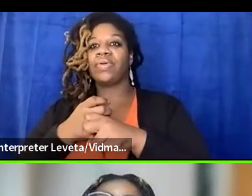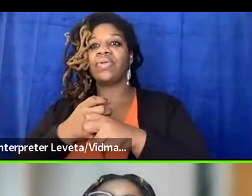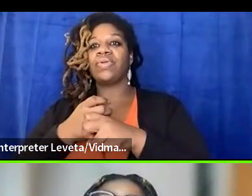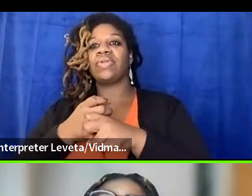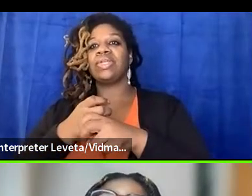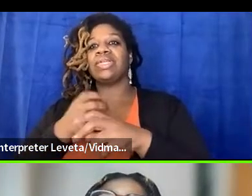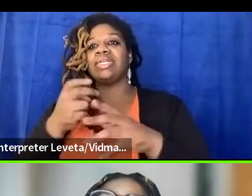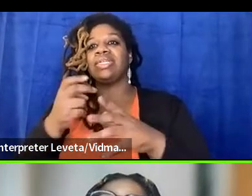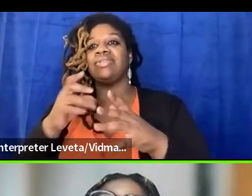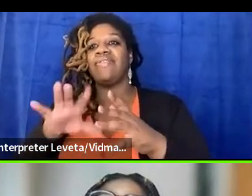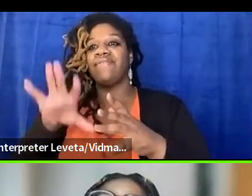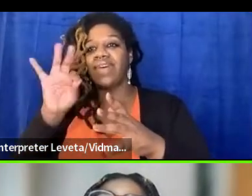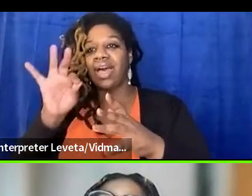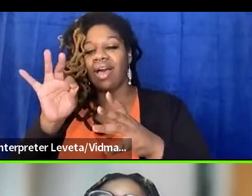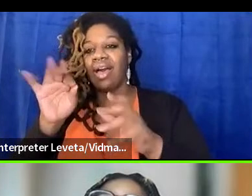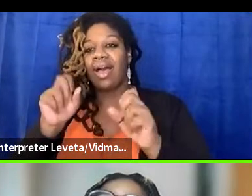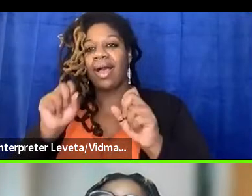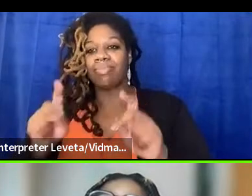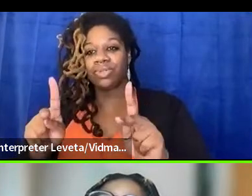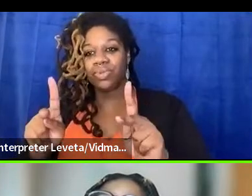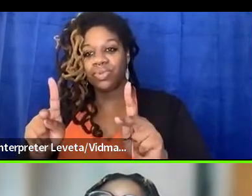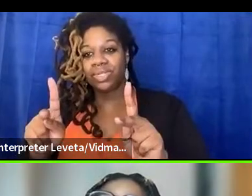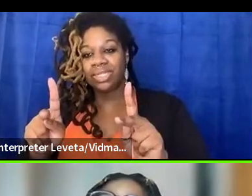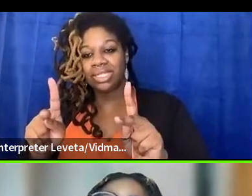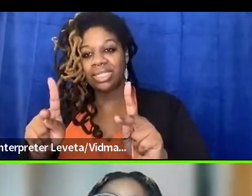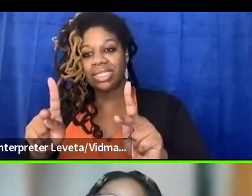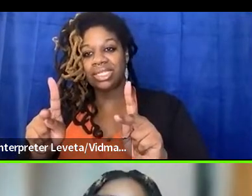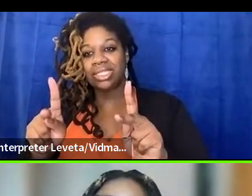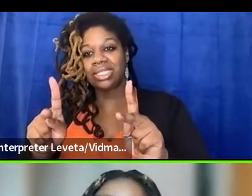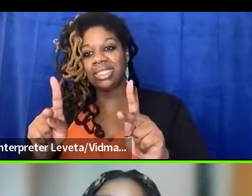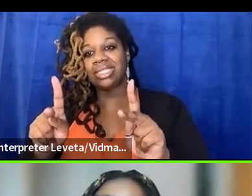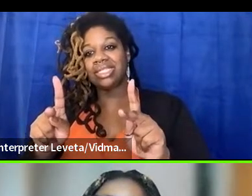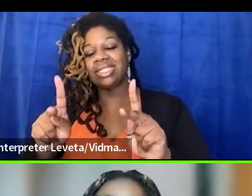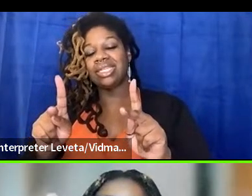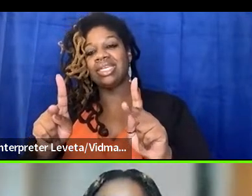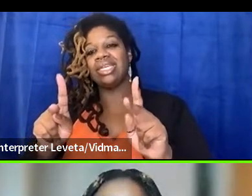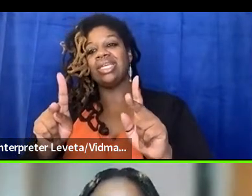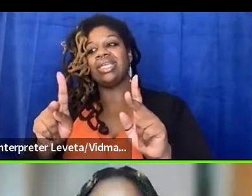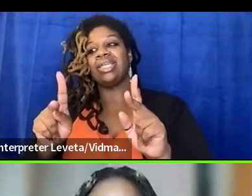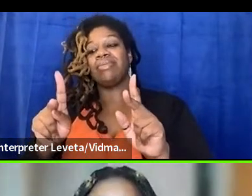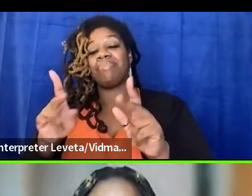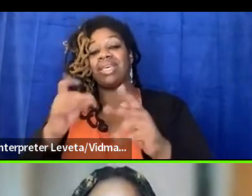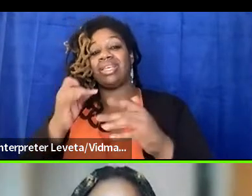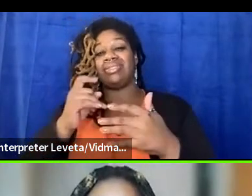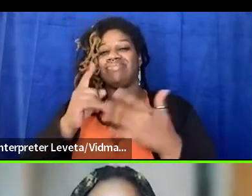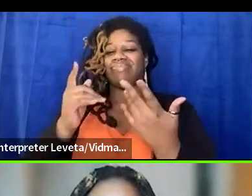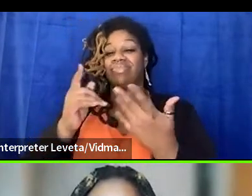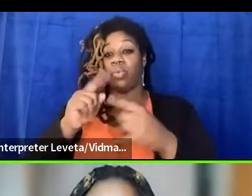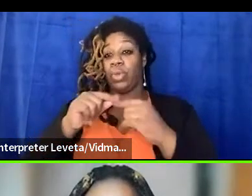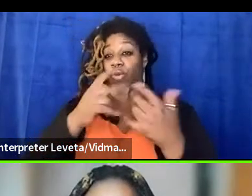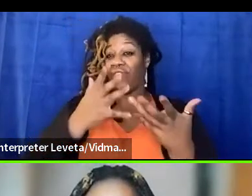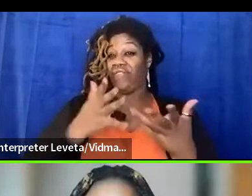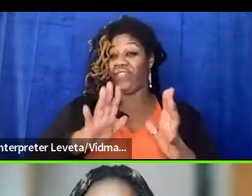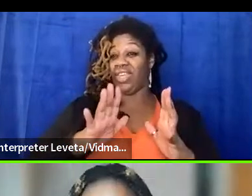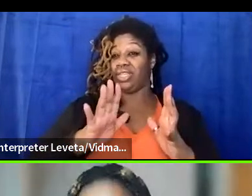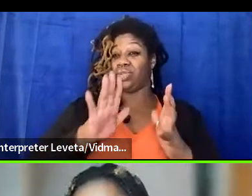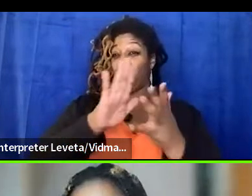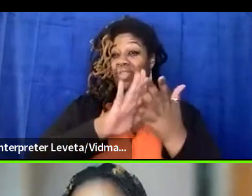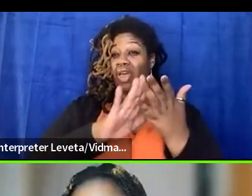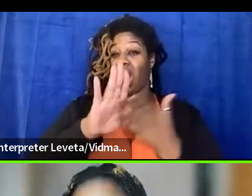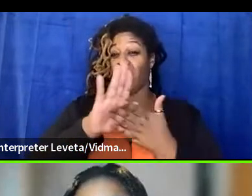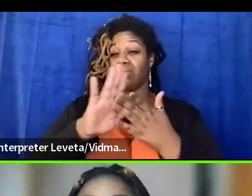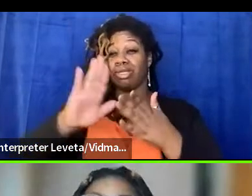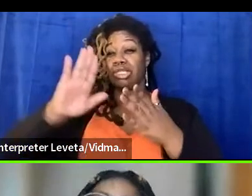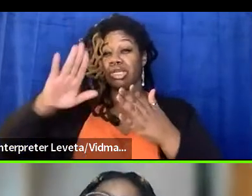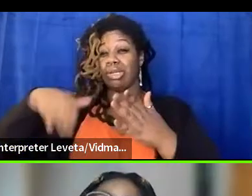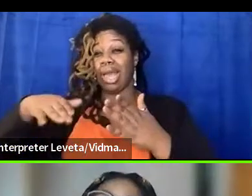opportunities in between the space when you're done with college, but not quite yet in grad school, if you want to go